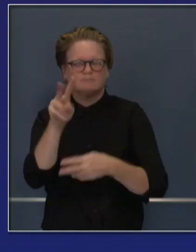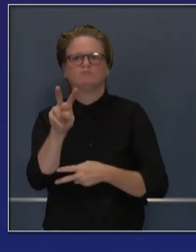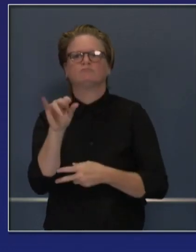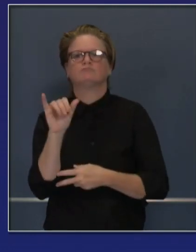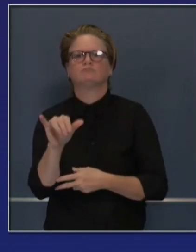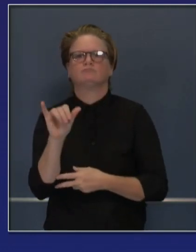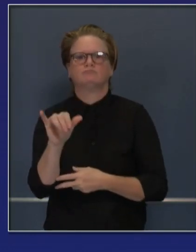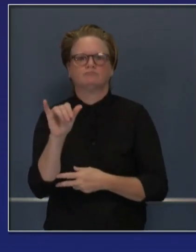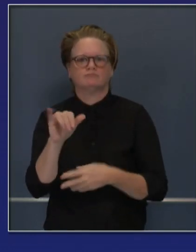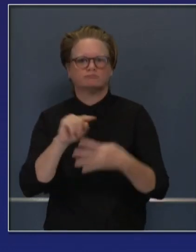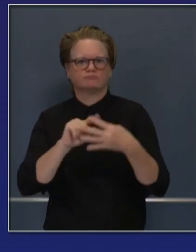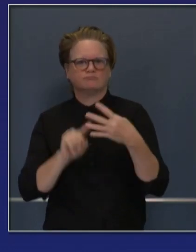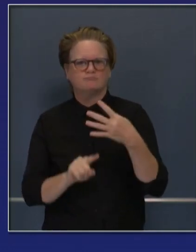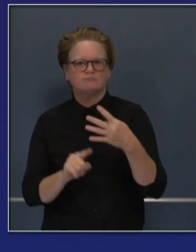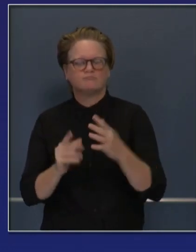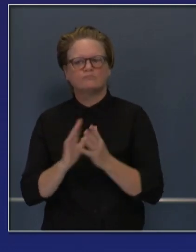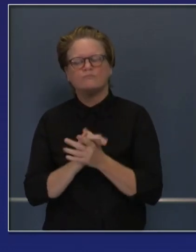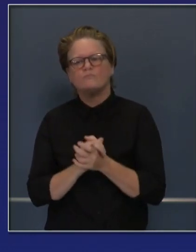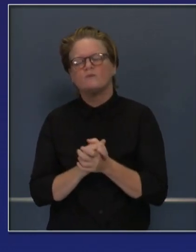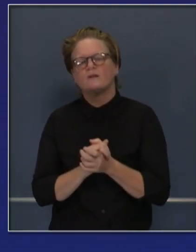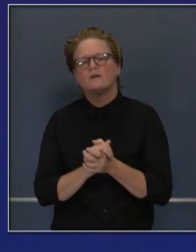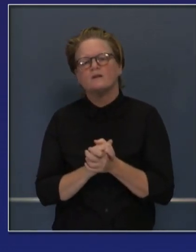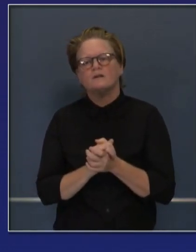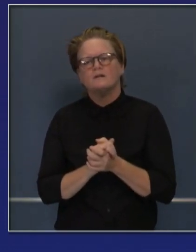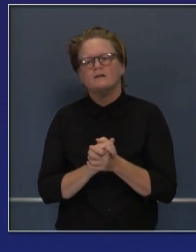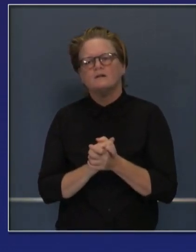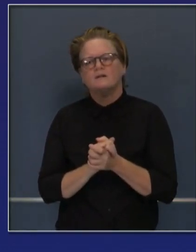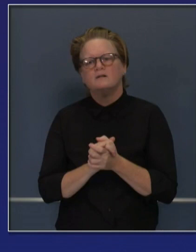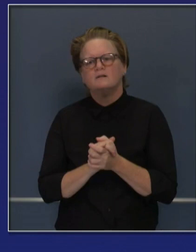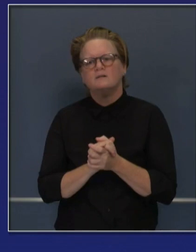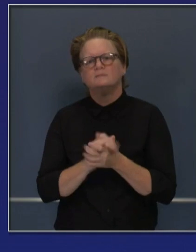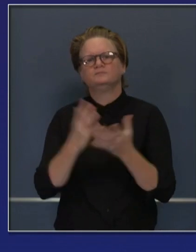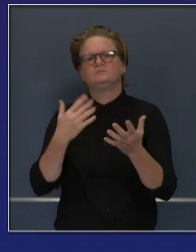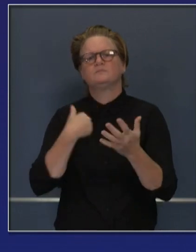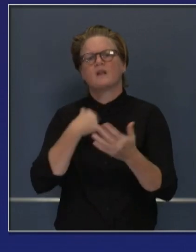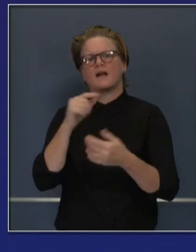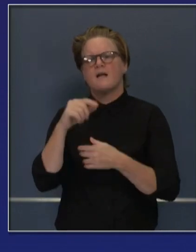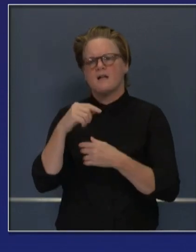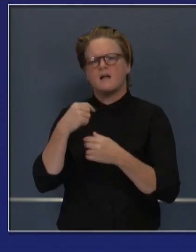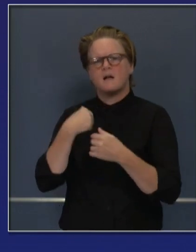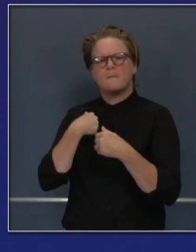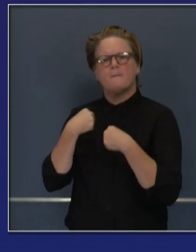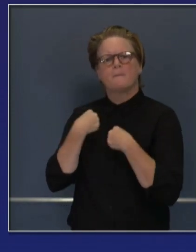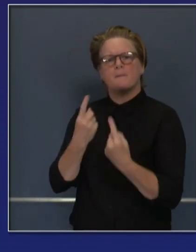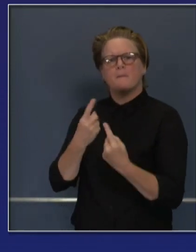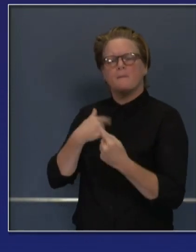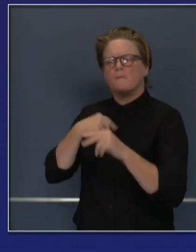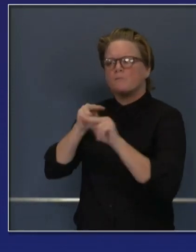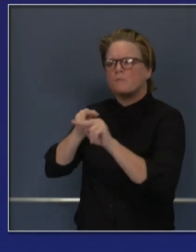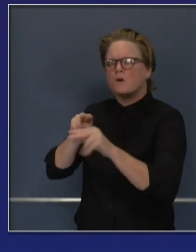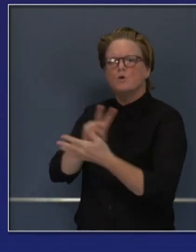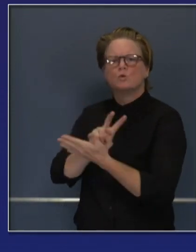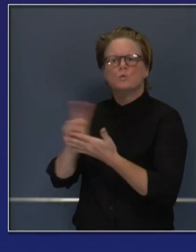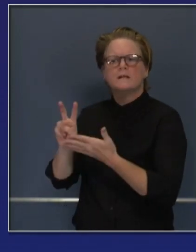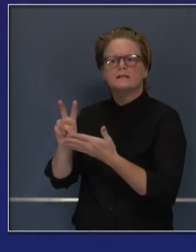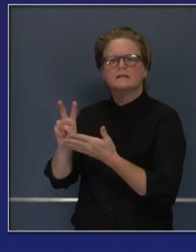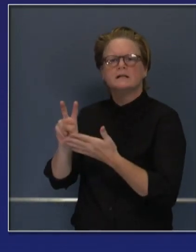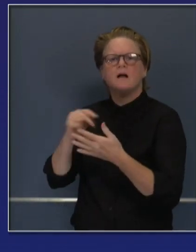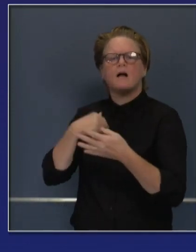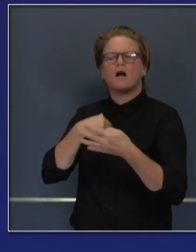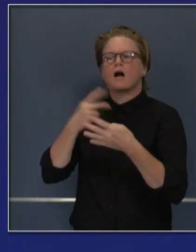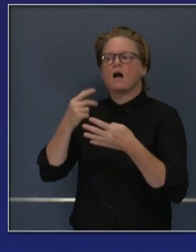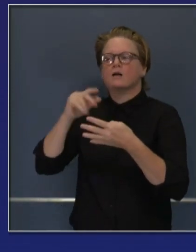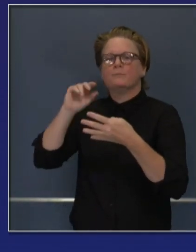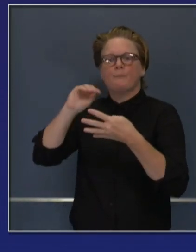but not waiting the extra day and not waiting going forward the extra week in terms of